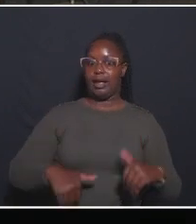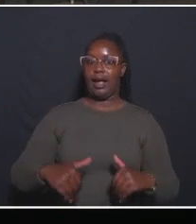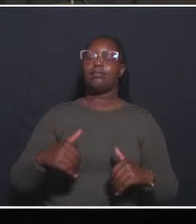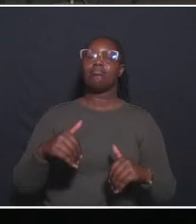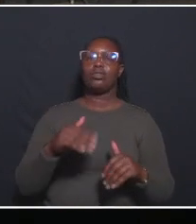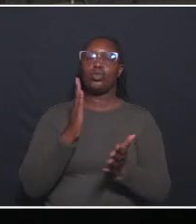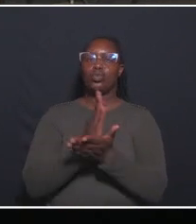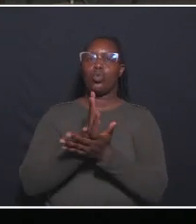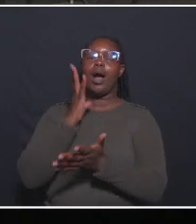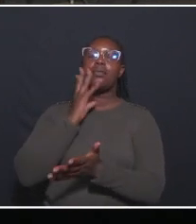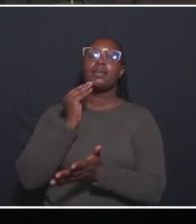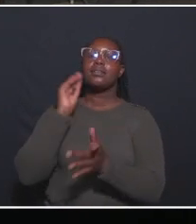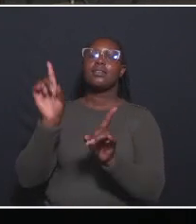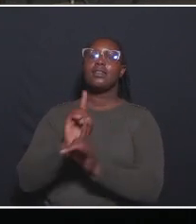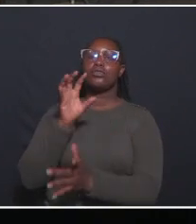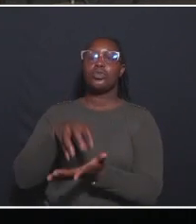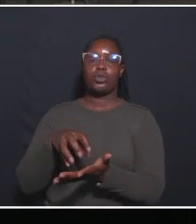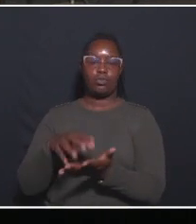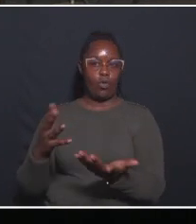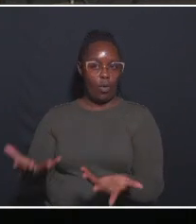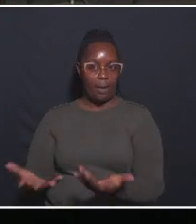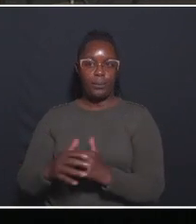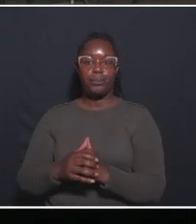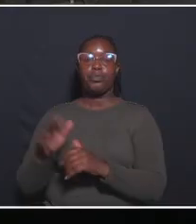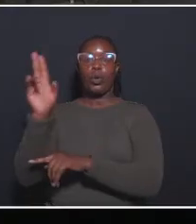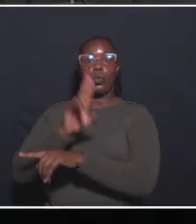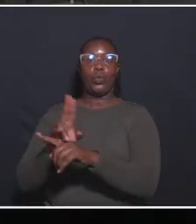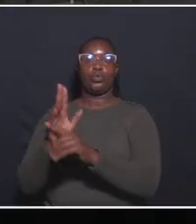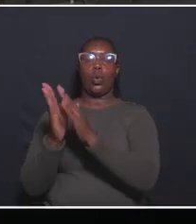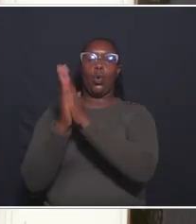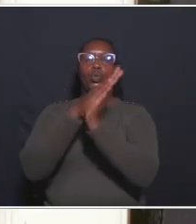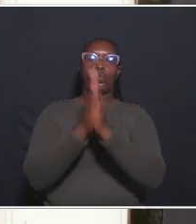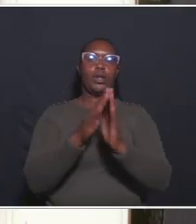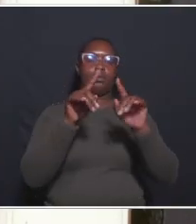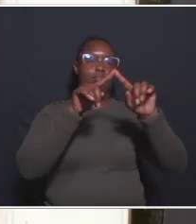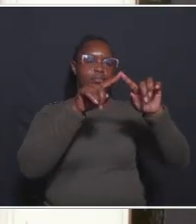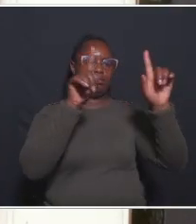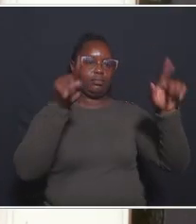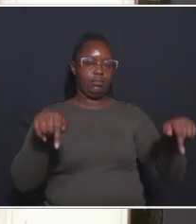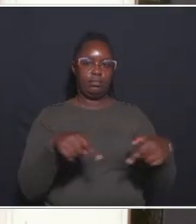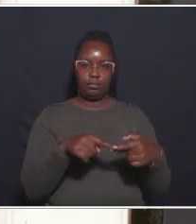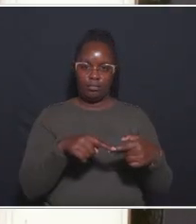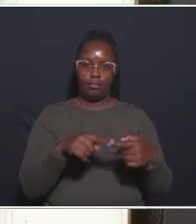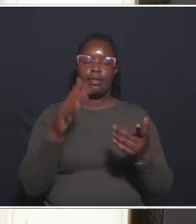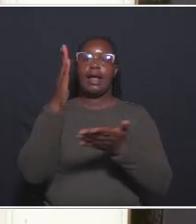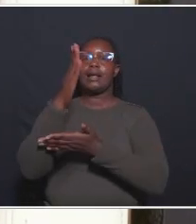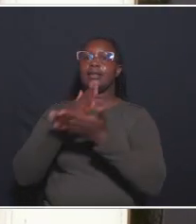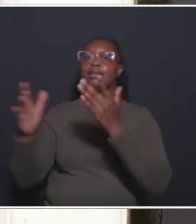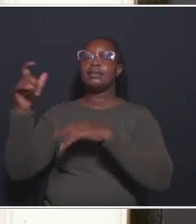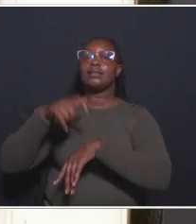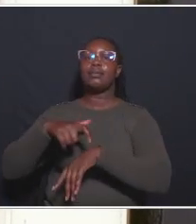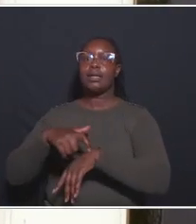situations where I've used the storyboard, and sometimes